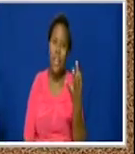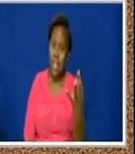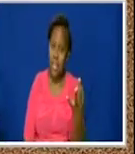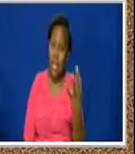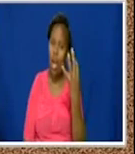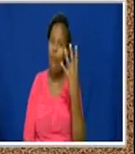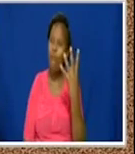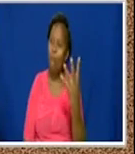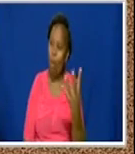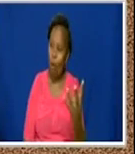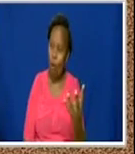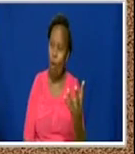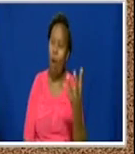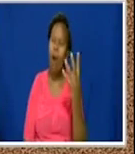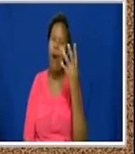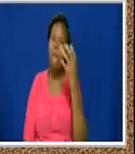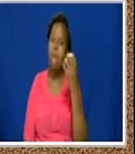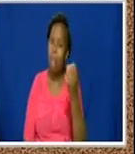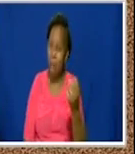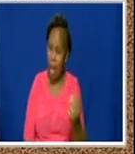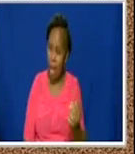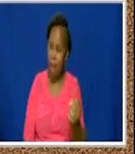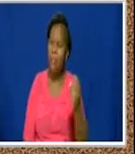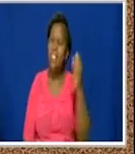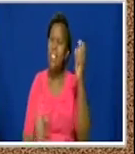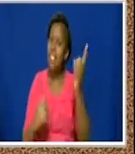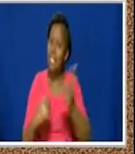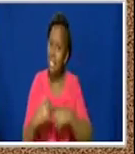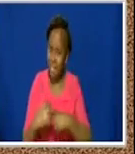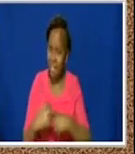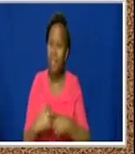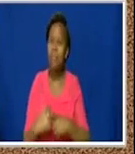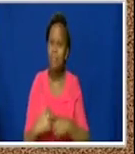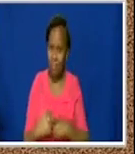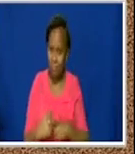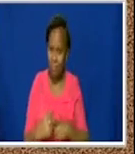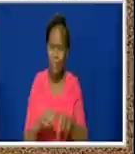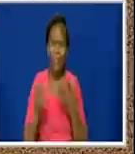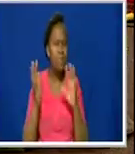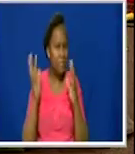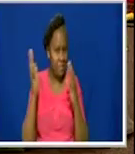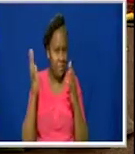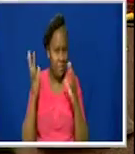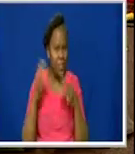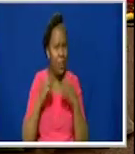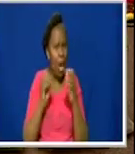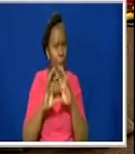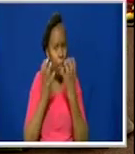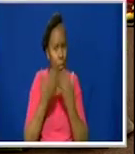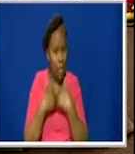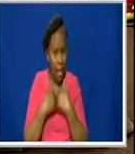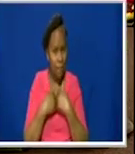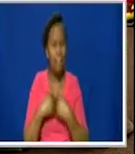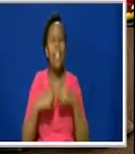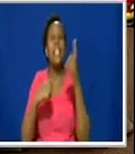1, 2, 3, 4, 5, 6. Wow! So how many balls do we have?